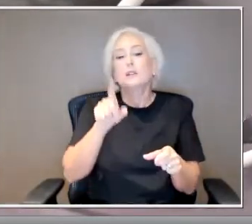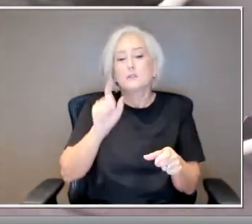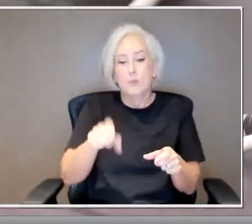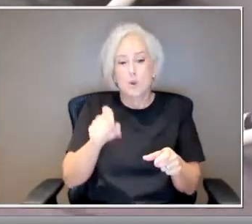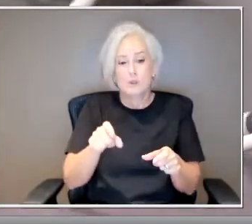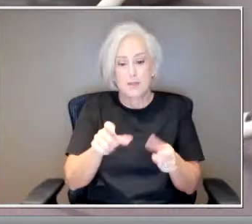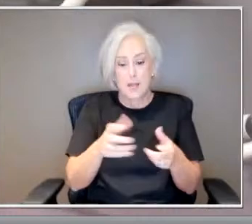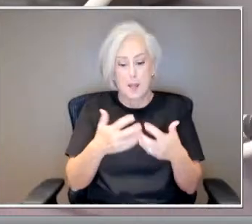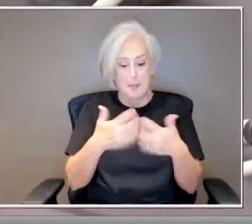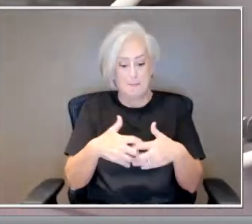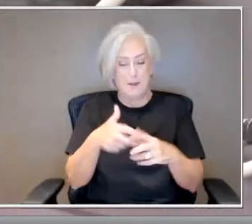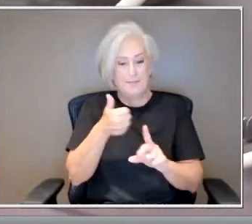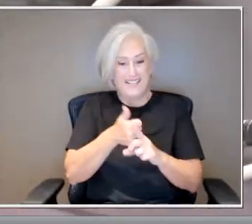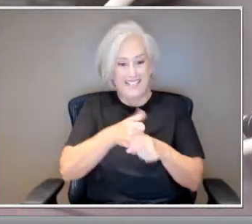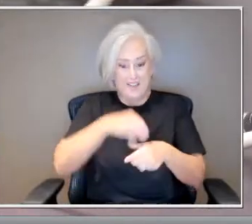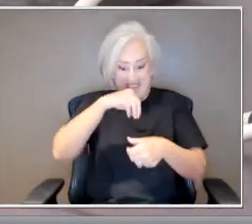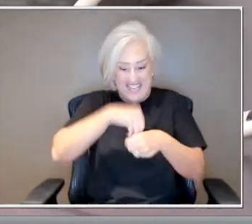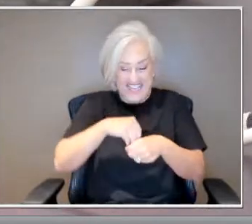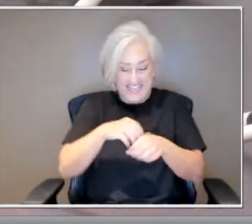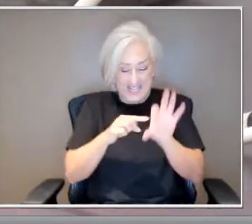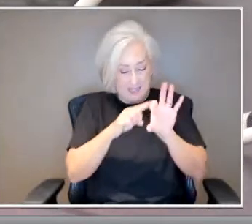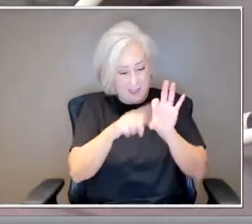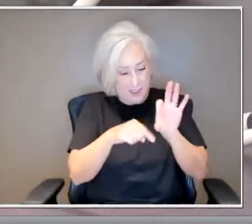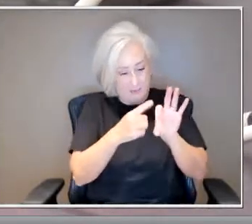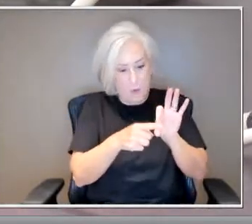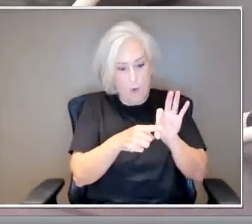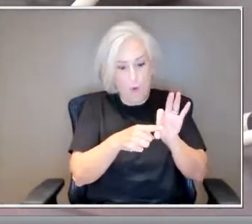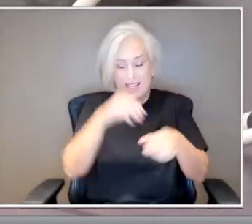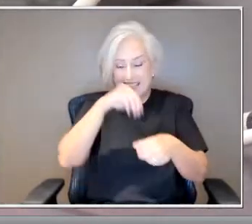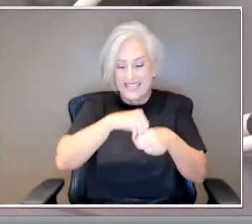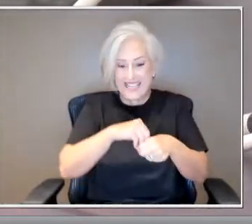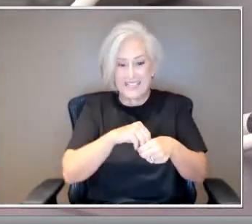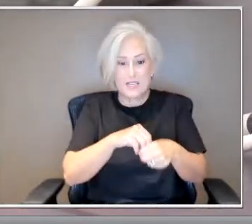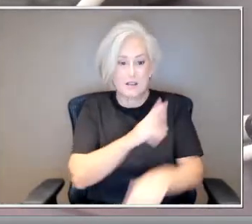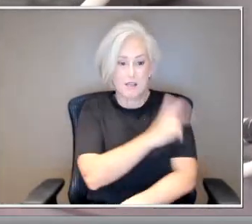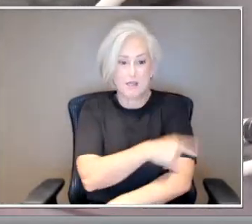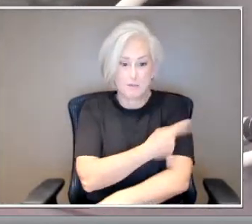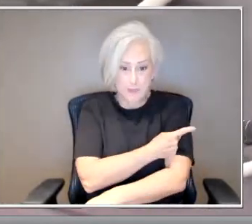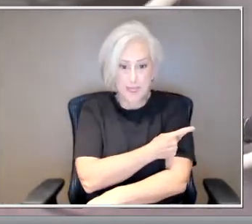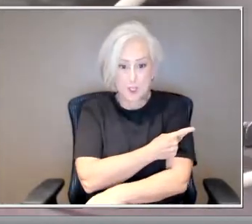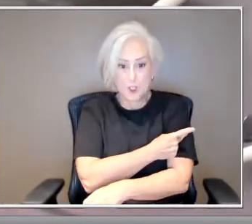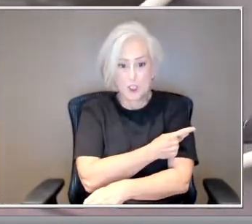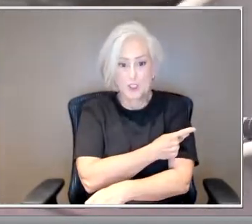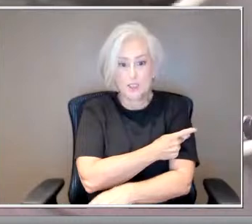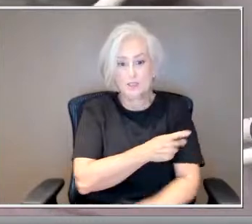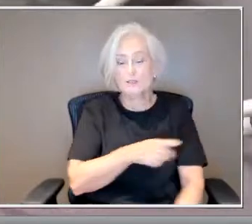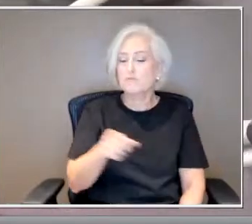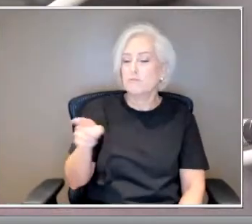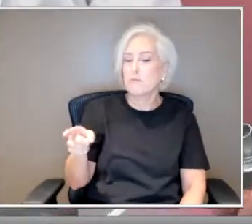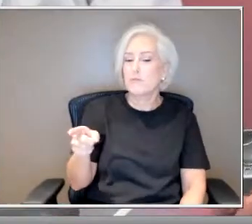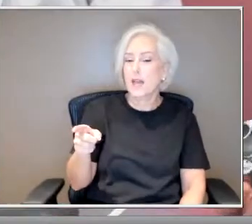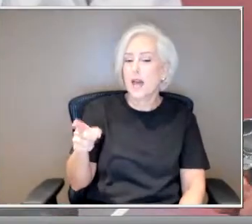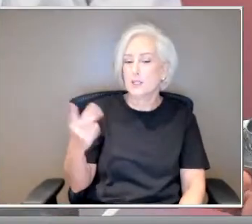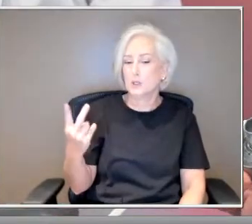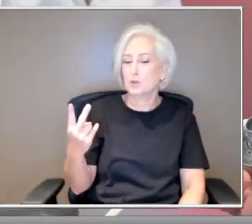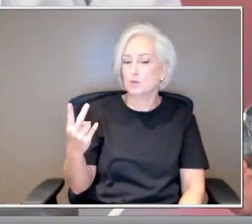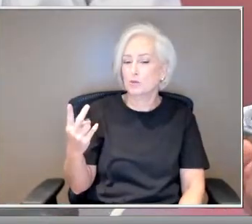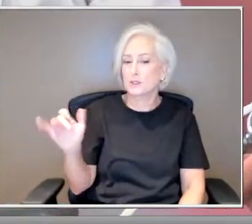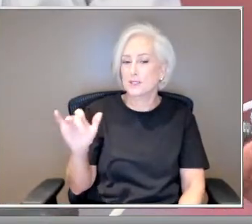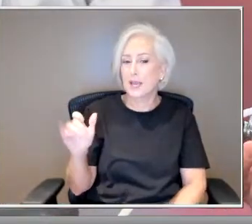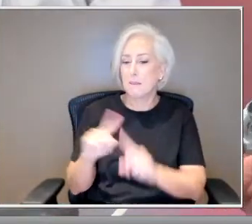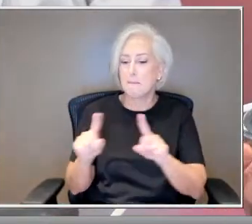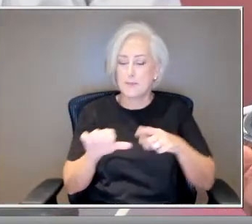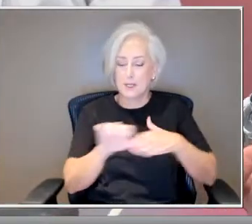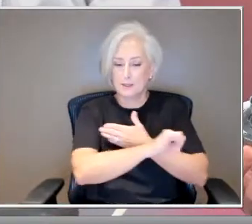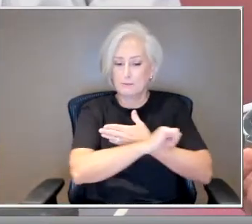is all inside the Right. patient. So was the HeartMate 2, but much bigger incisions. And this pump allows us to put the